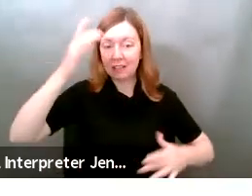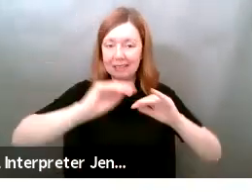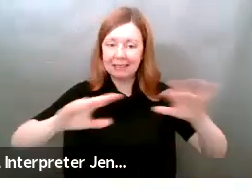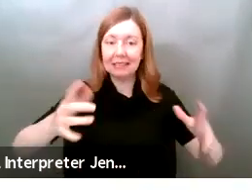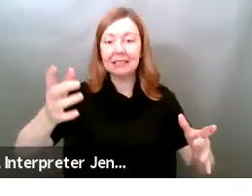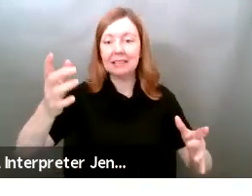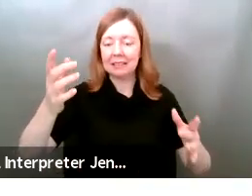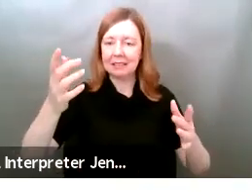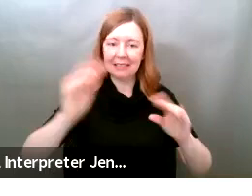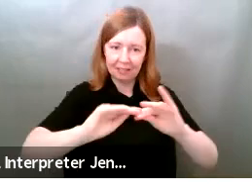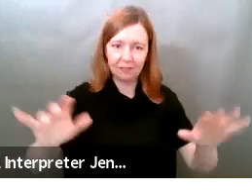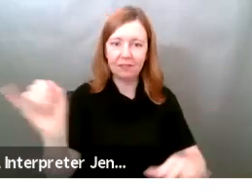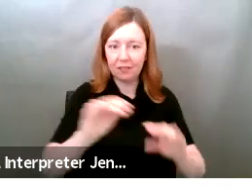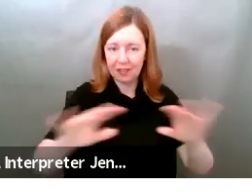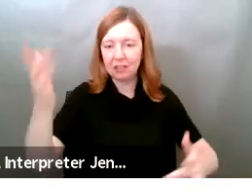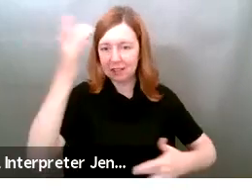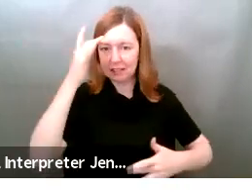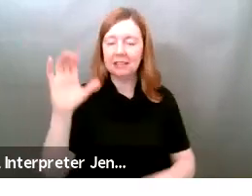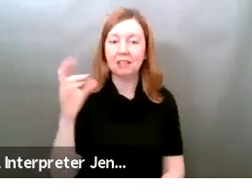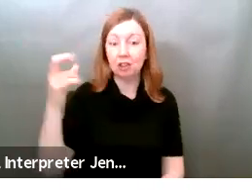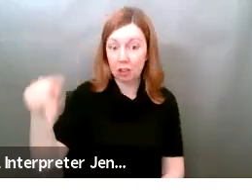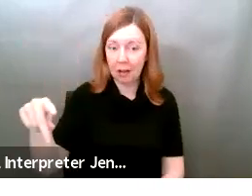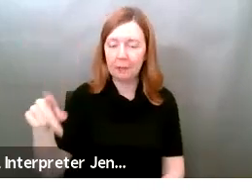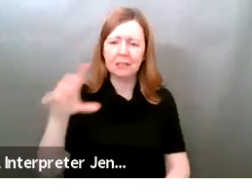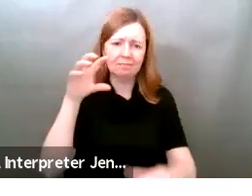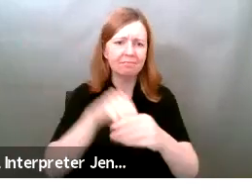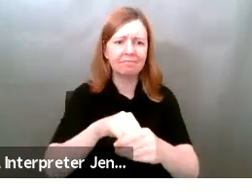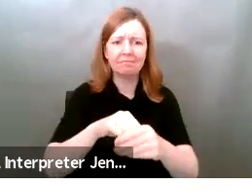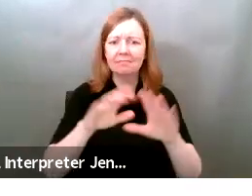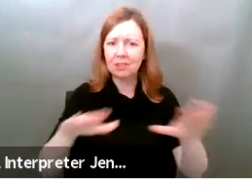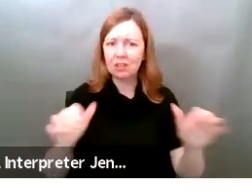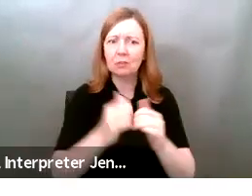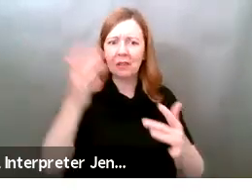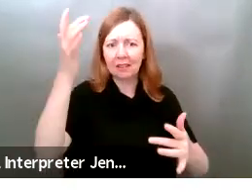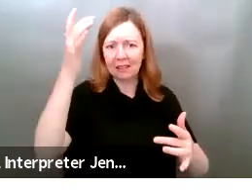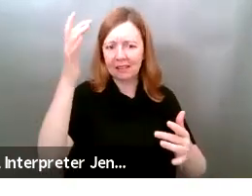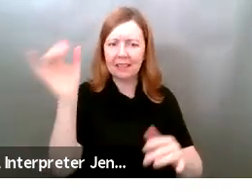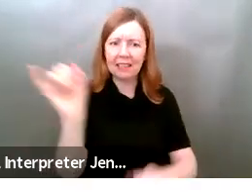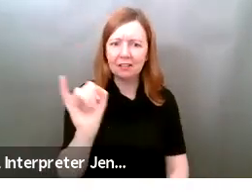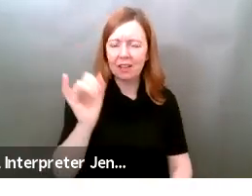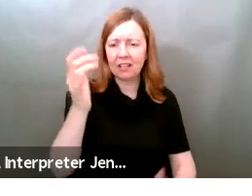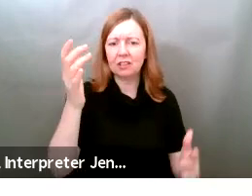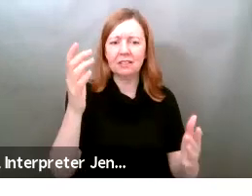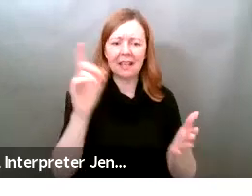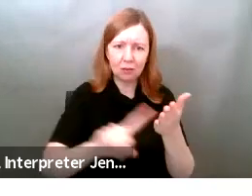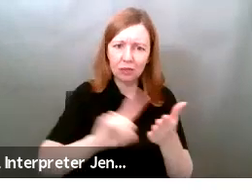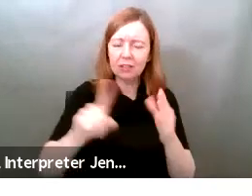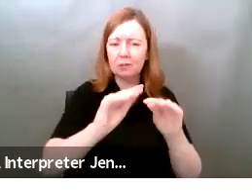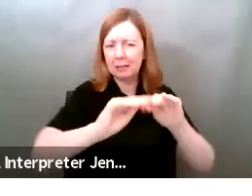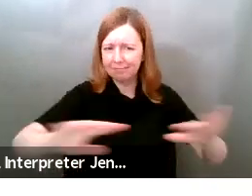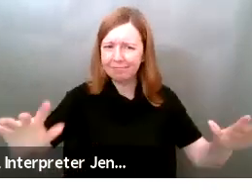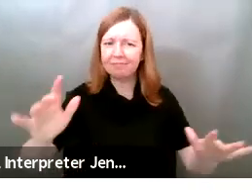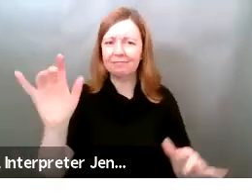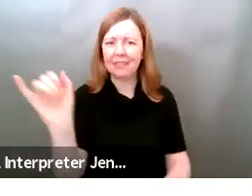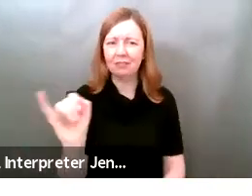Philadelphia. She's actively engaged in the clinical care of children with infections and in research on the transmission of infectious diseases.